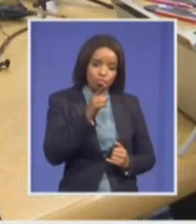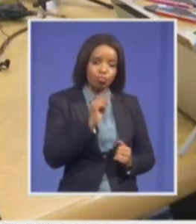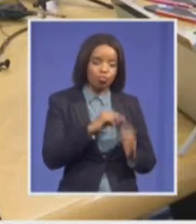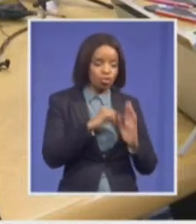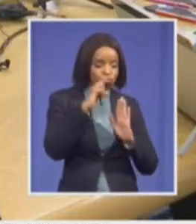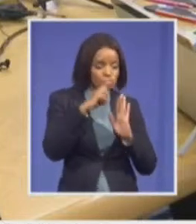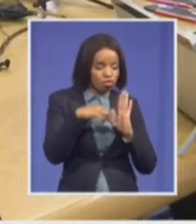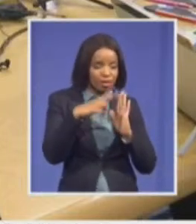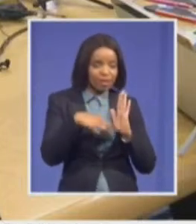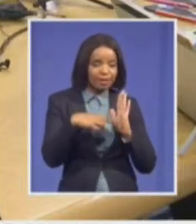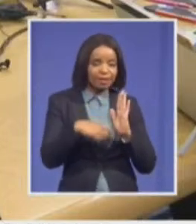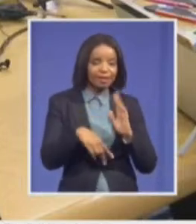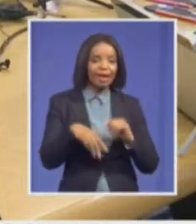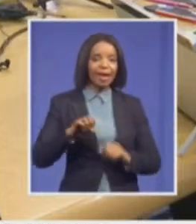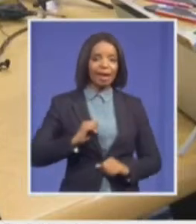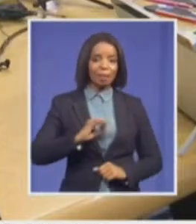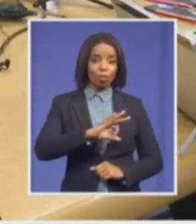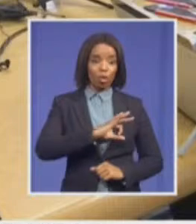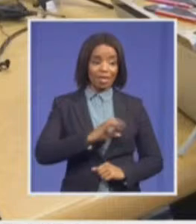That's an email of 4 October.